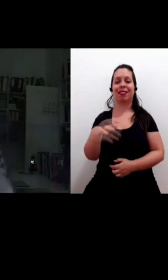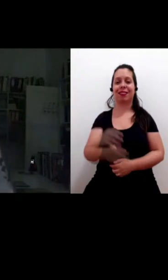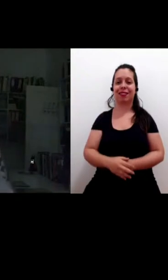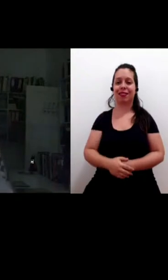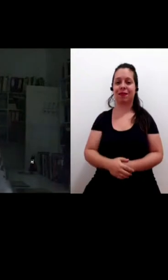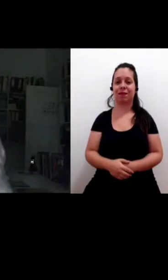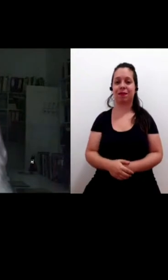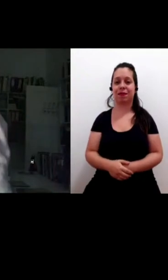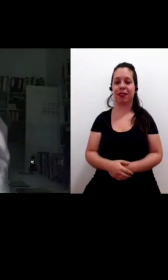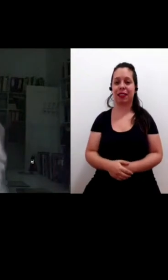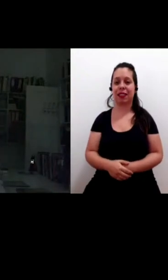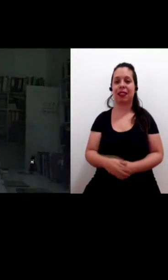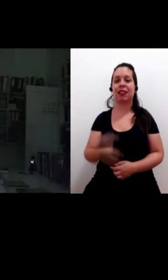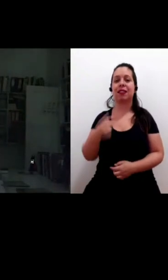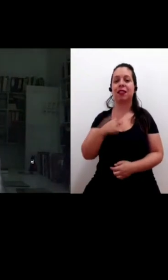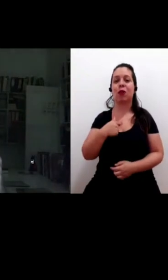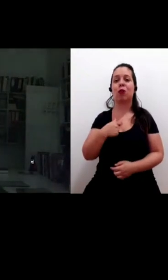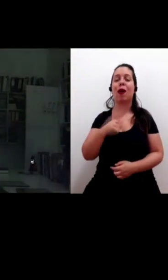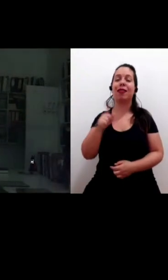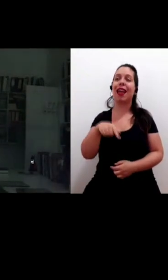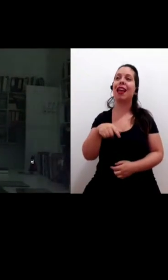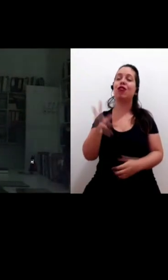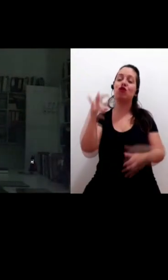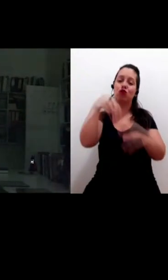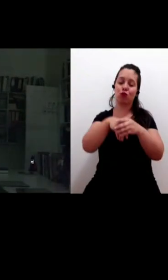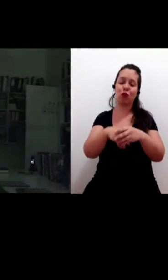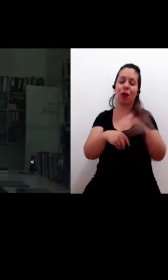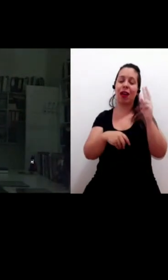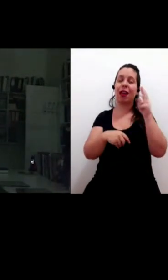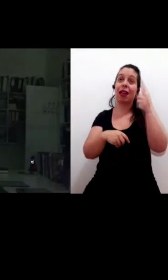of childhood, and joy,